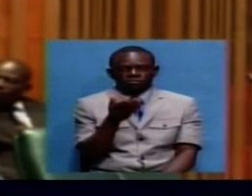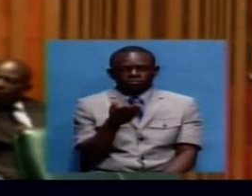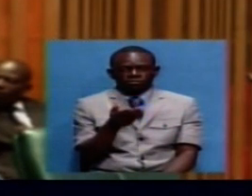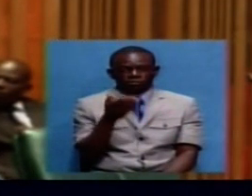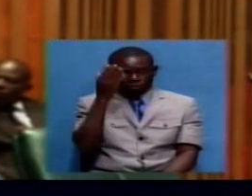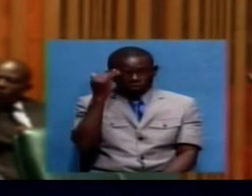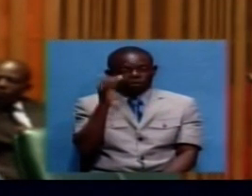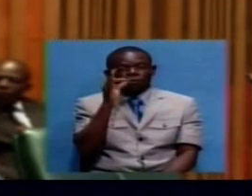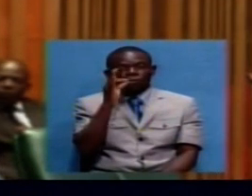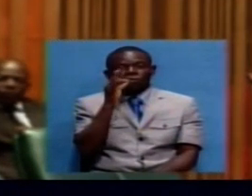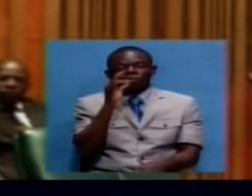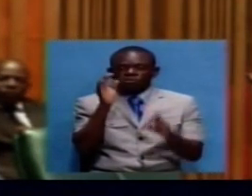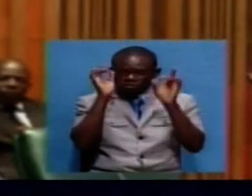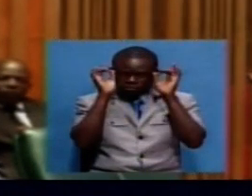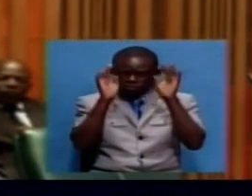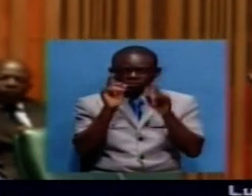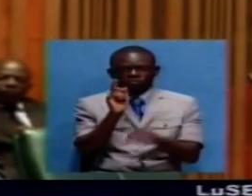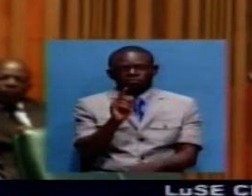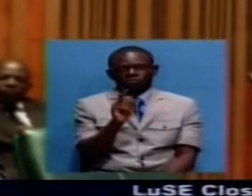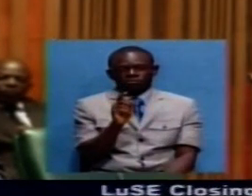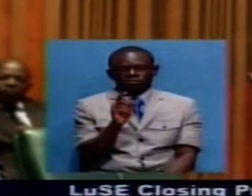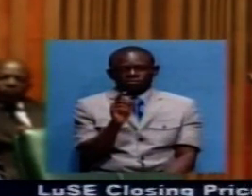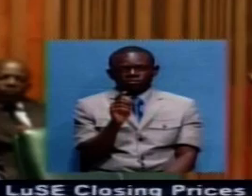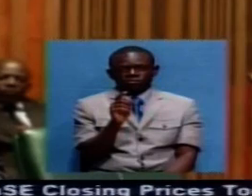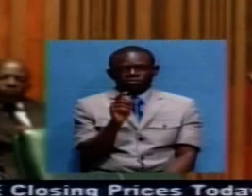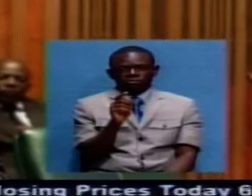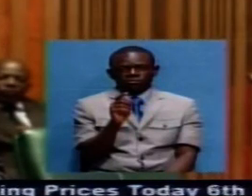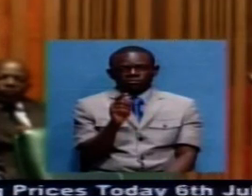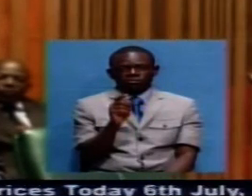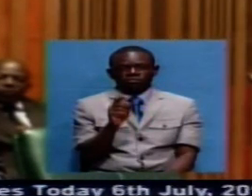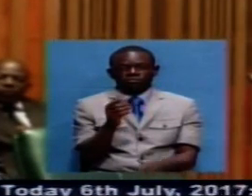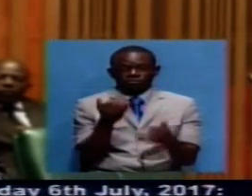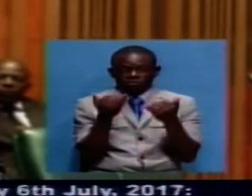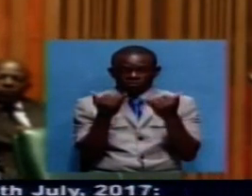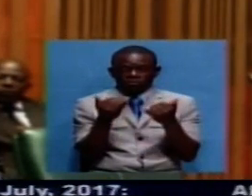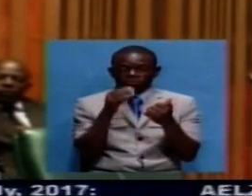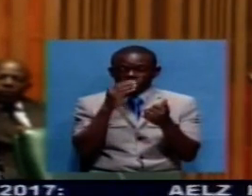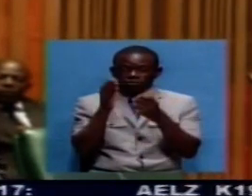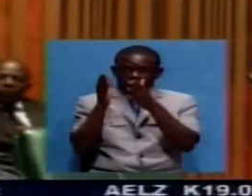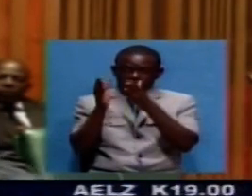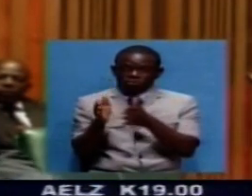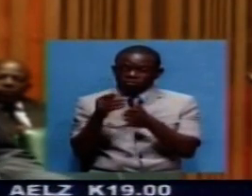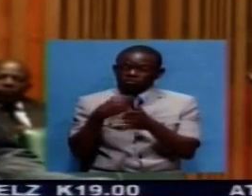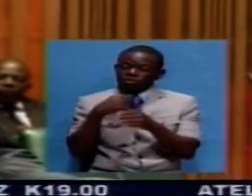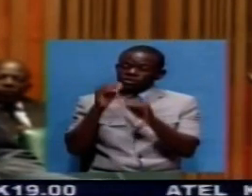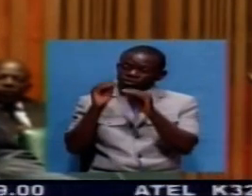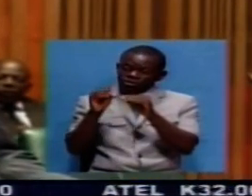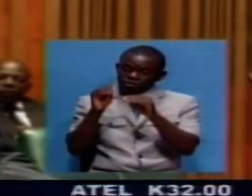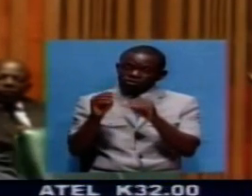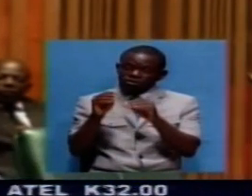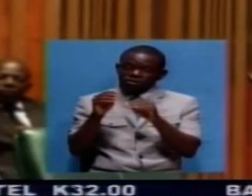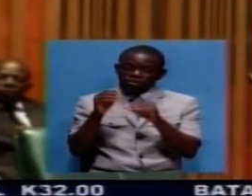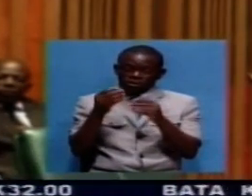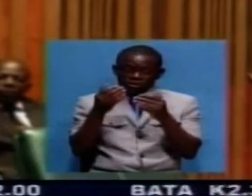disaster. For the sake of clarity, Madam Speaker, at this moment in time, the Minister of Health has no